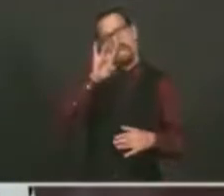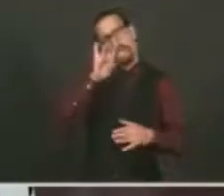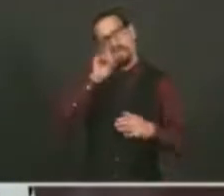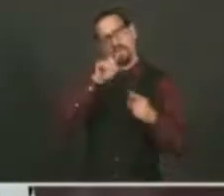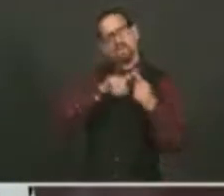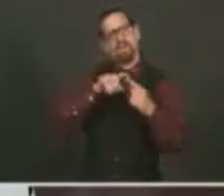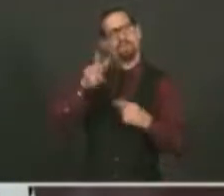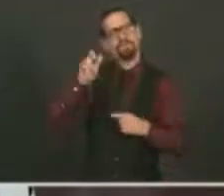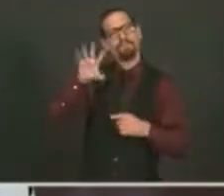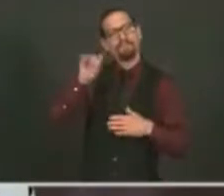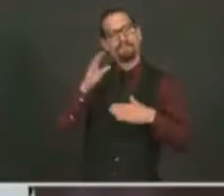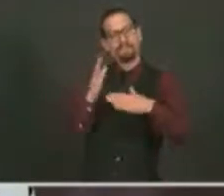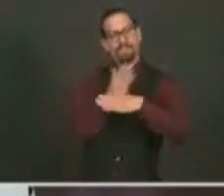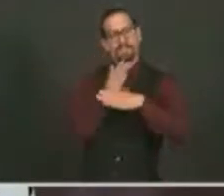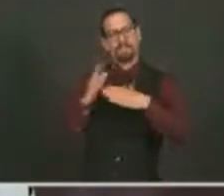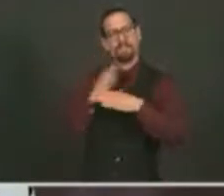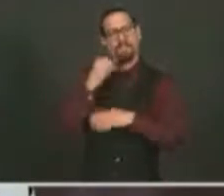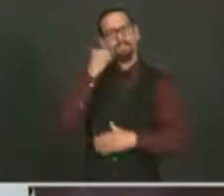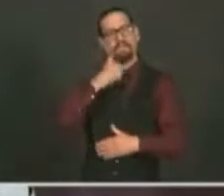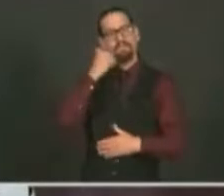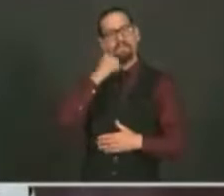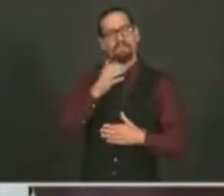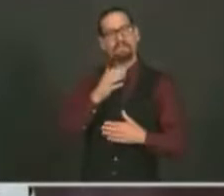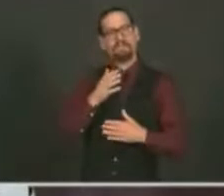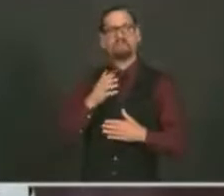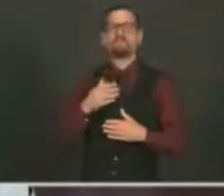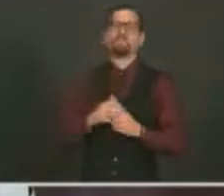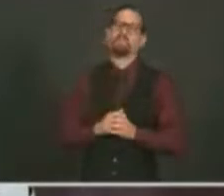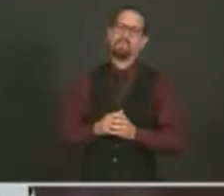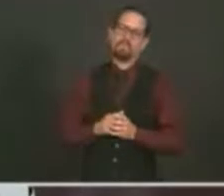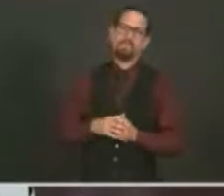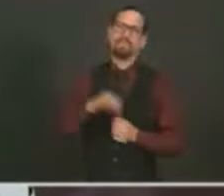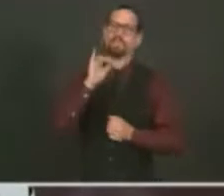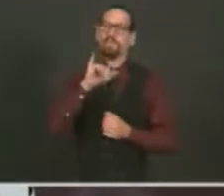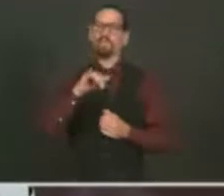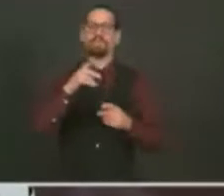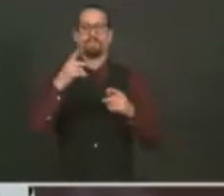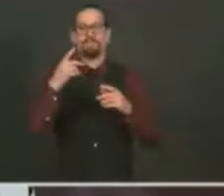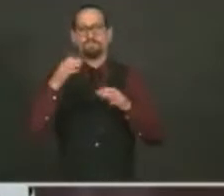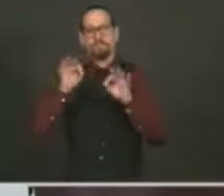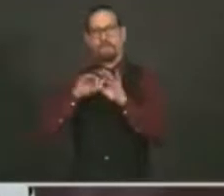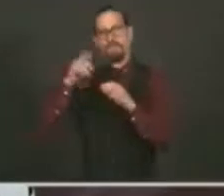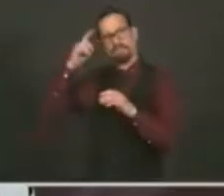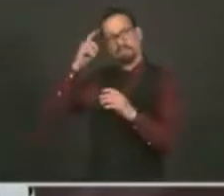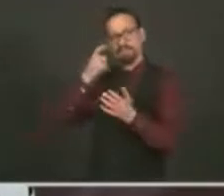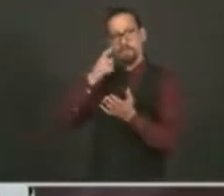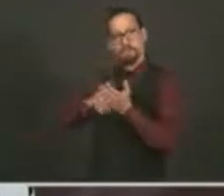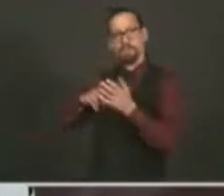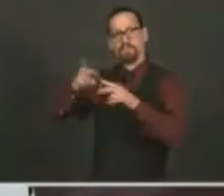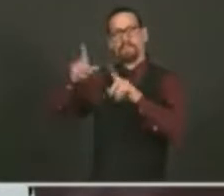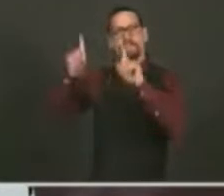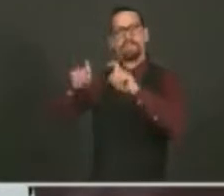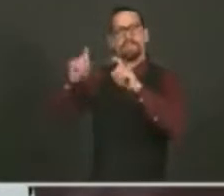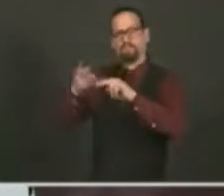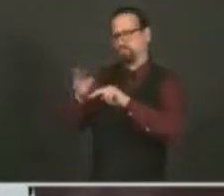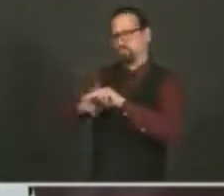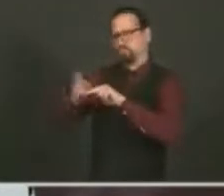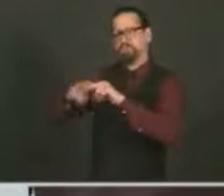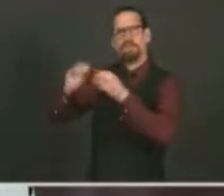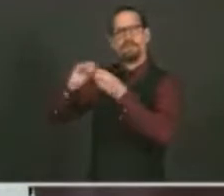to be considered alongside the increased number of tests that we're doing according to each